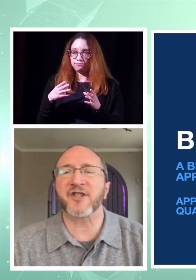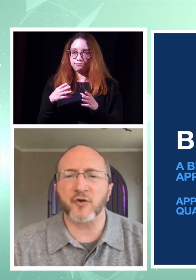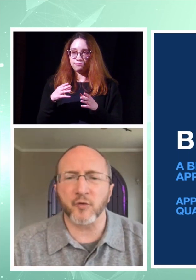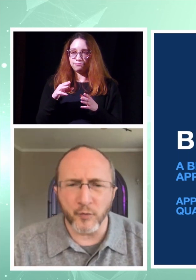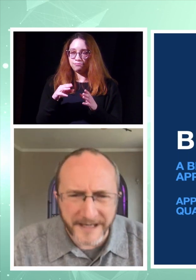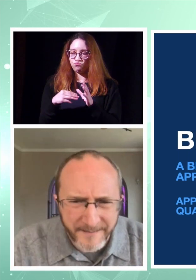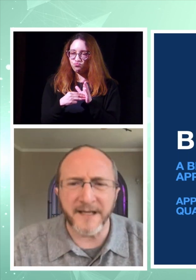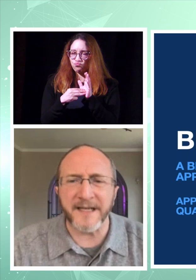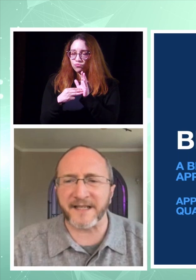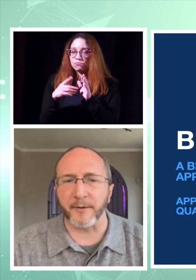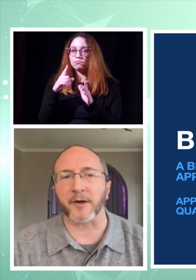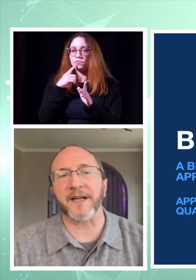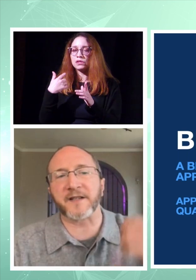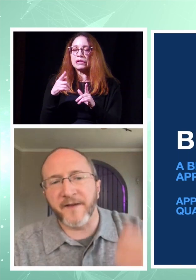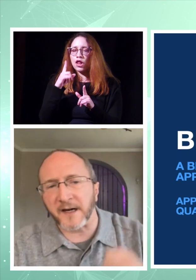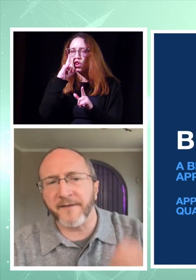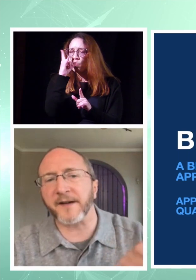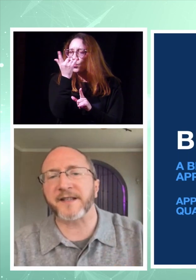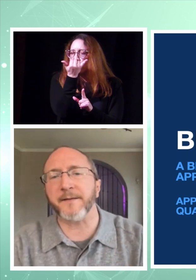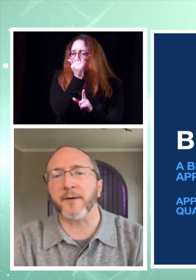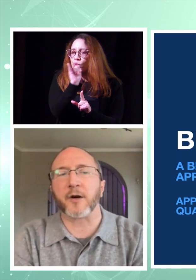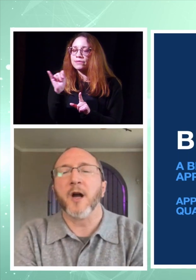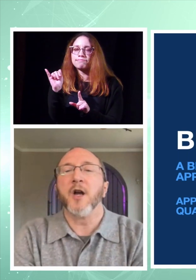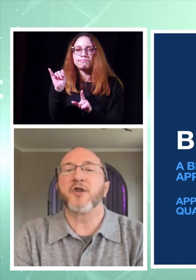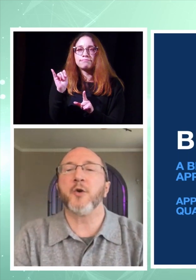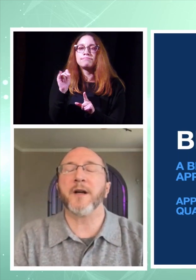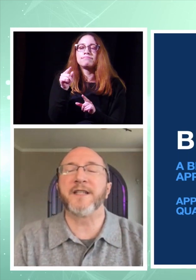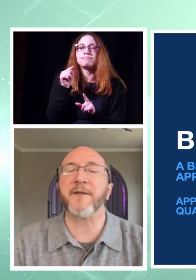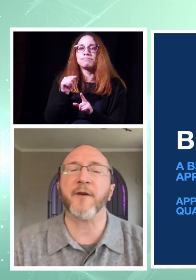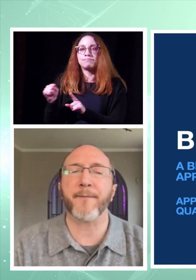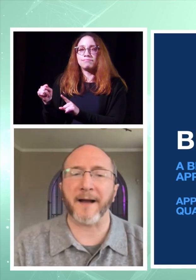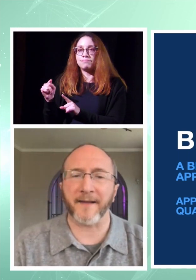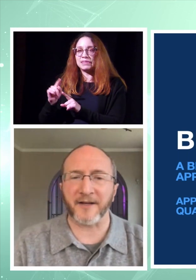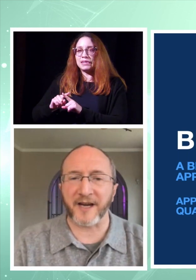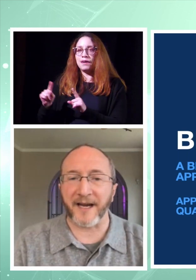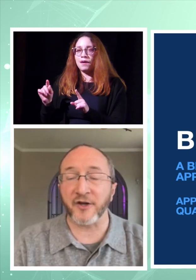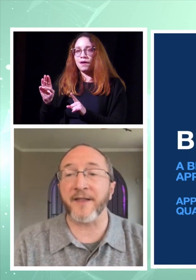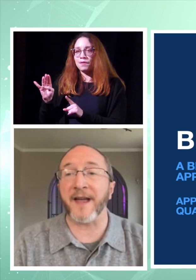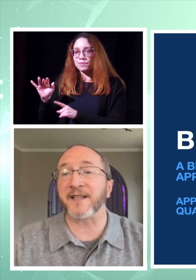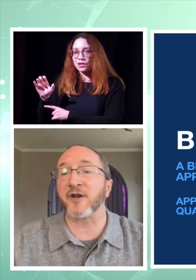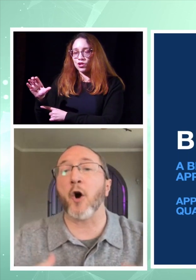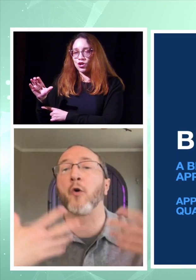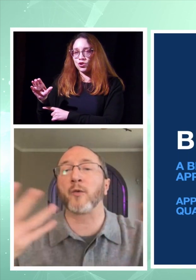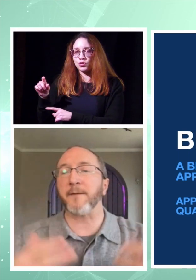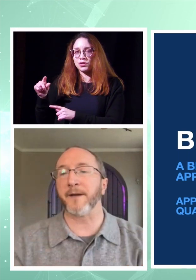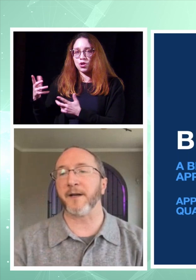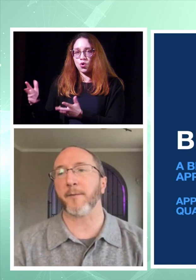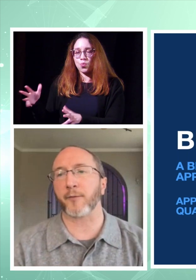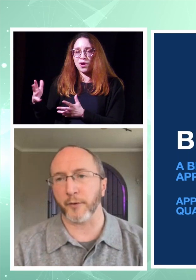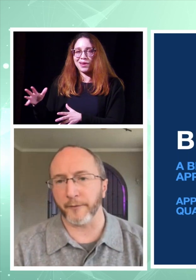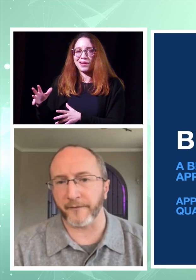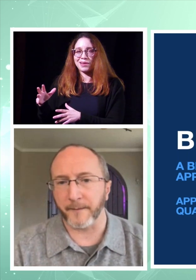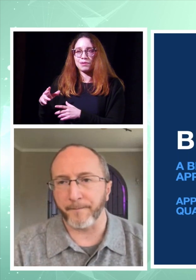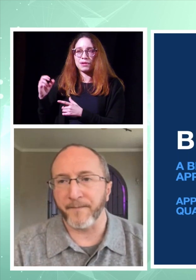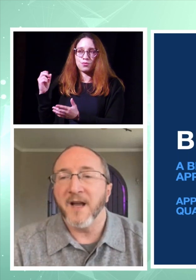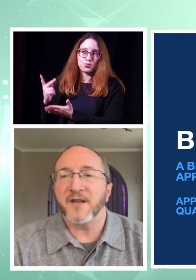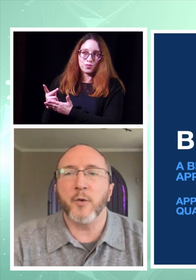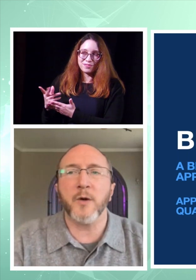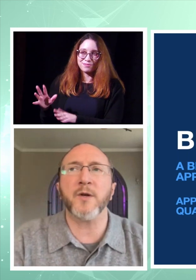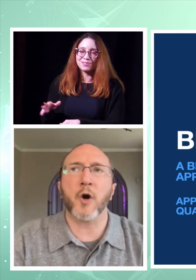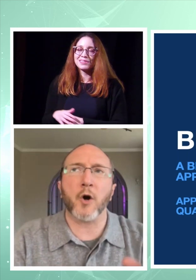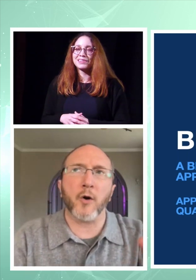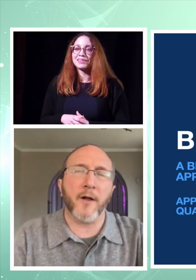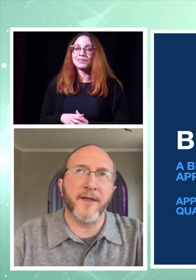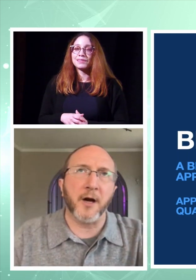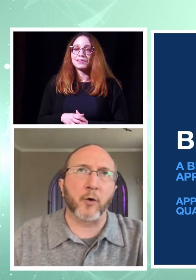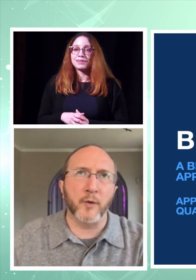it's extremely similar. It's very, very similar to a different biologic agent that has already been approved. So